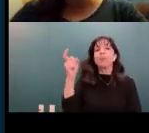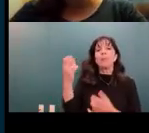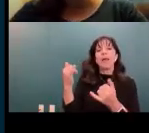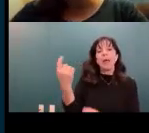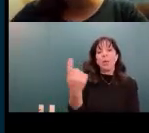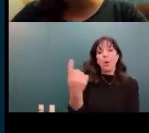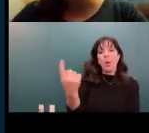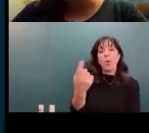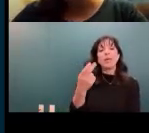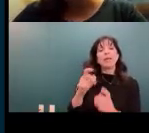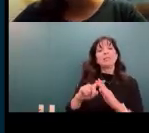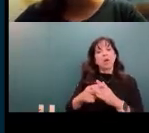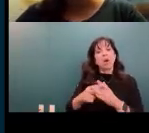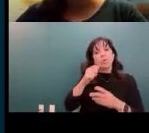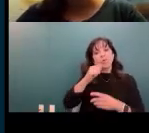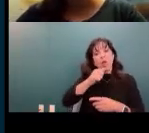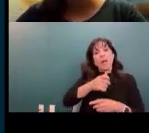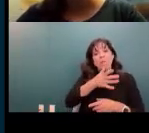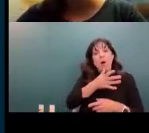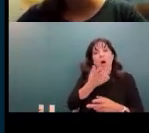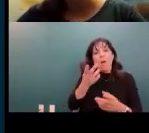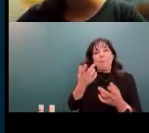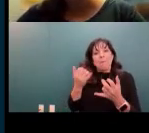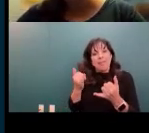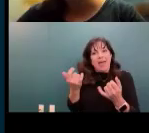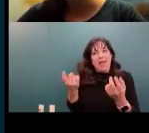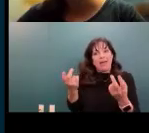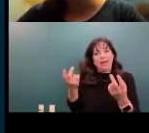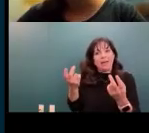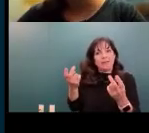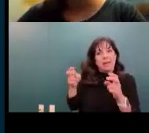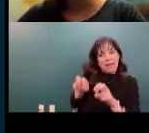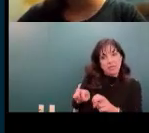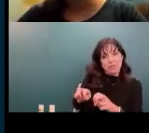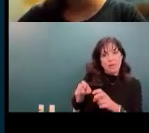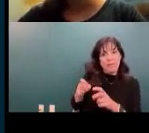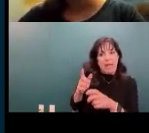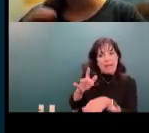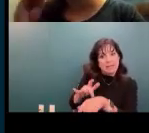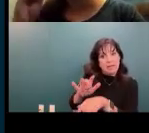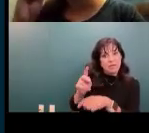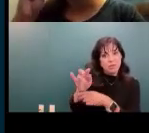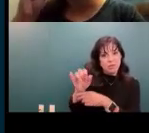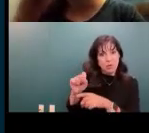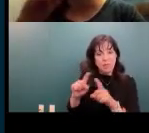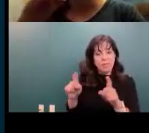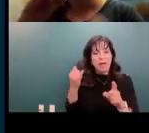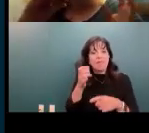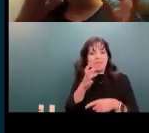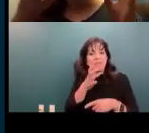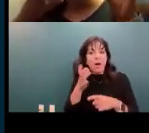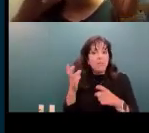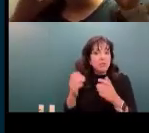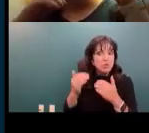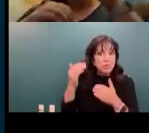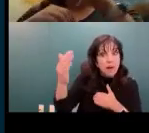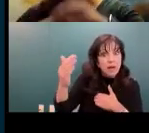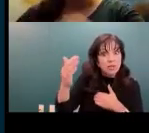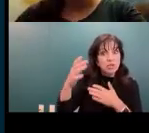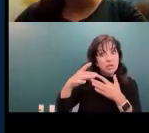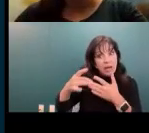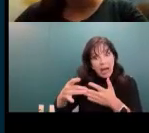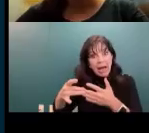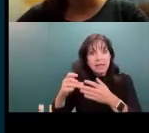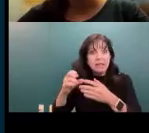is starting to tolerate mom playing next to him and touching his toys. But if she does a little too much direction or a little